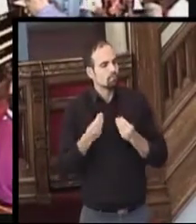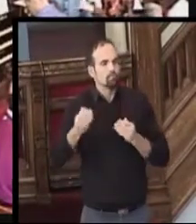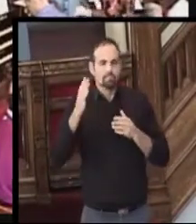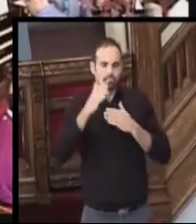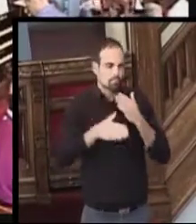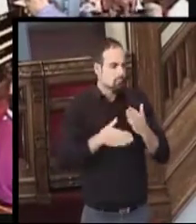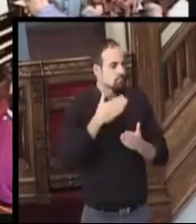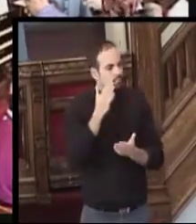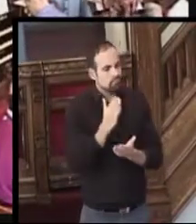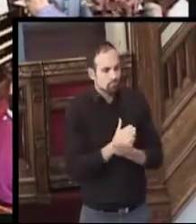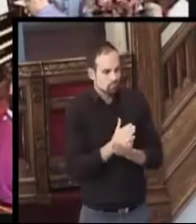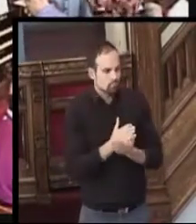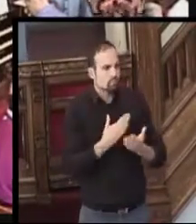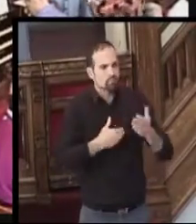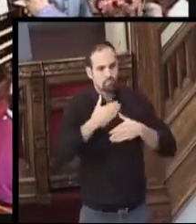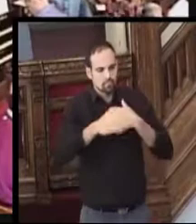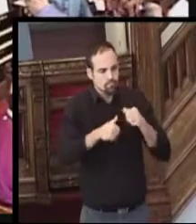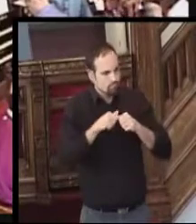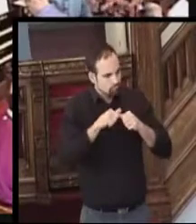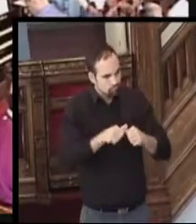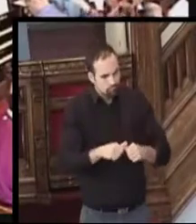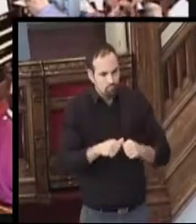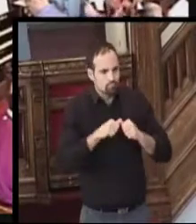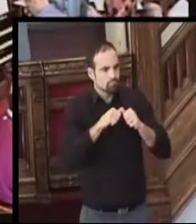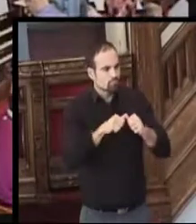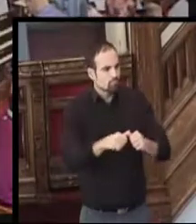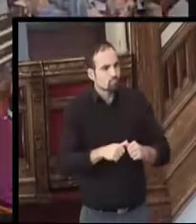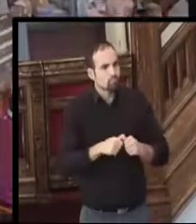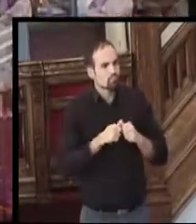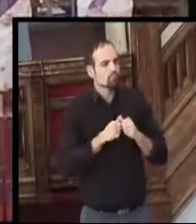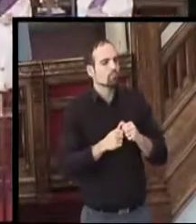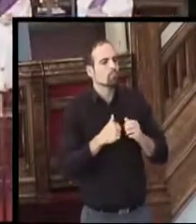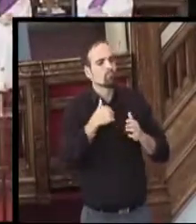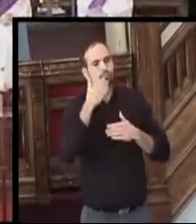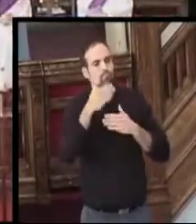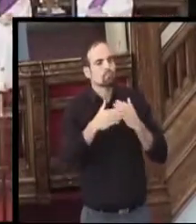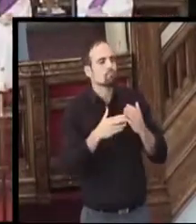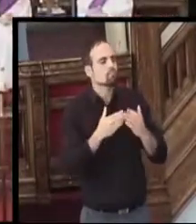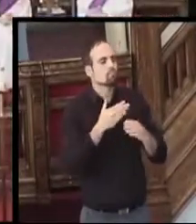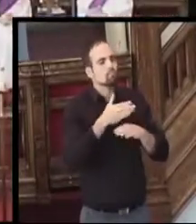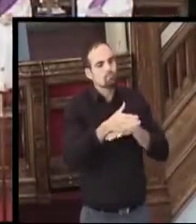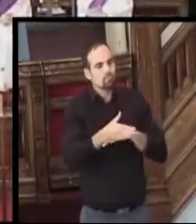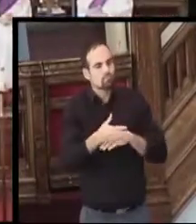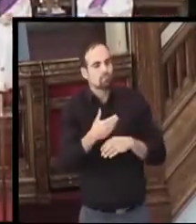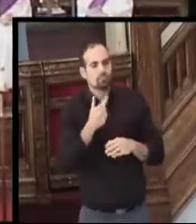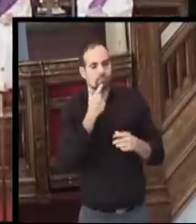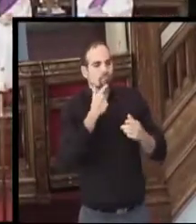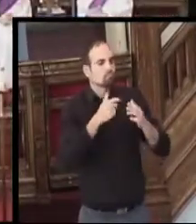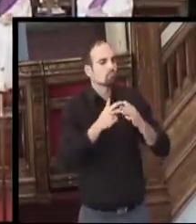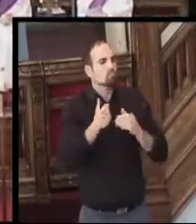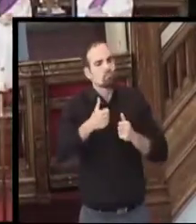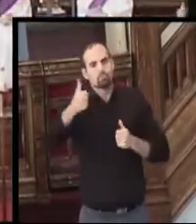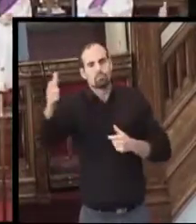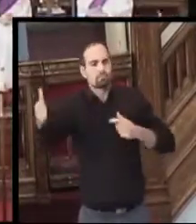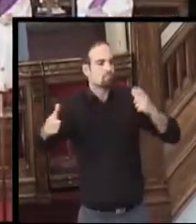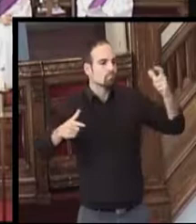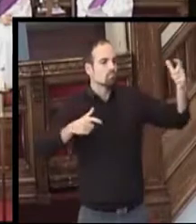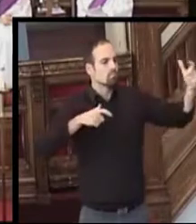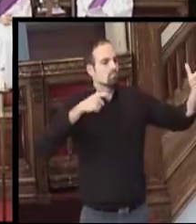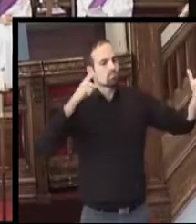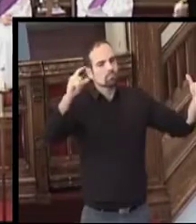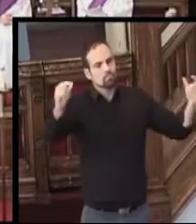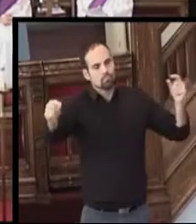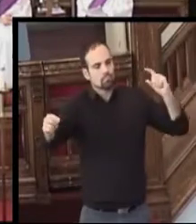the bonds, reaching out across the chasms, bringing walls of